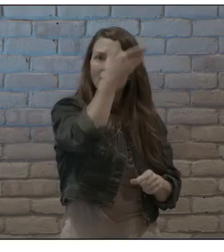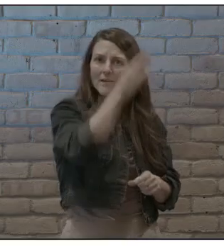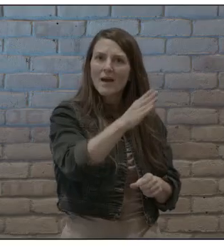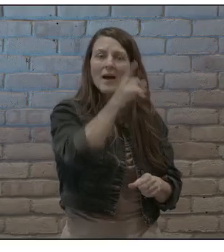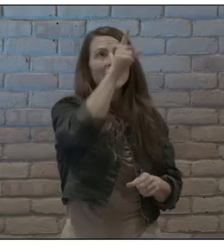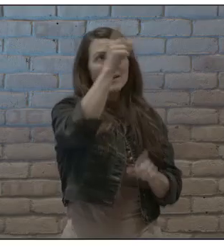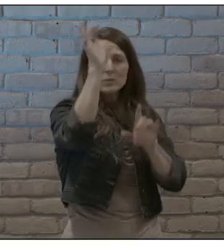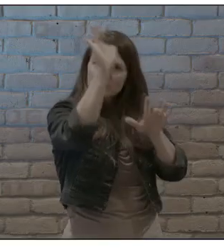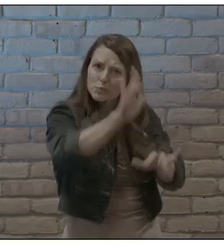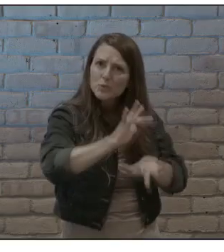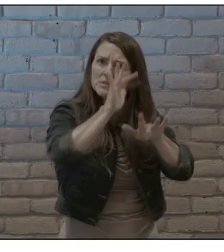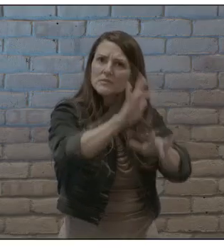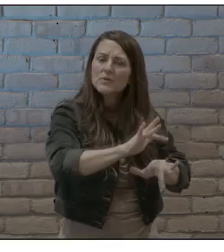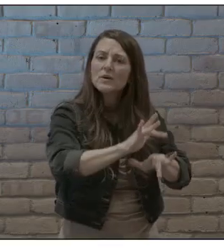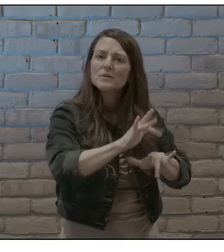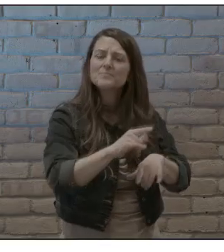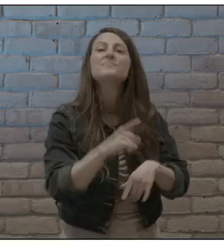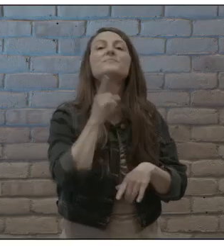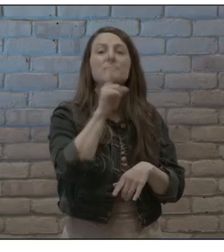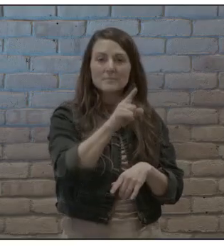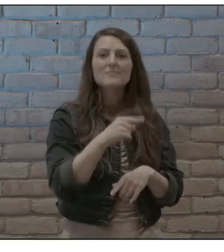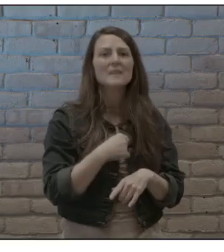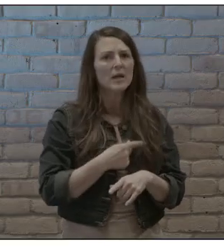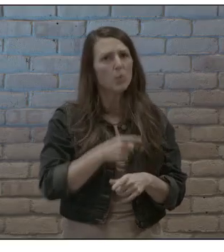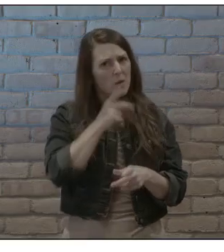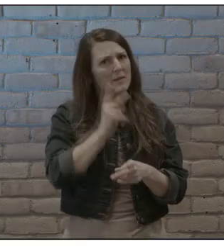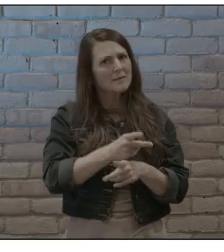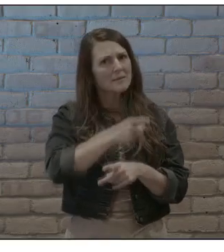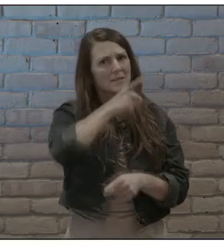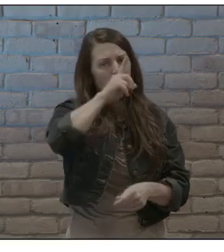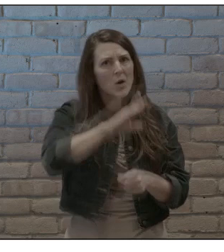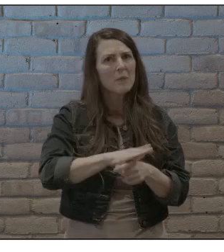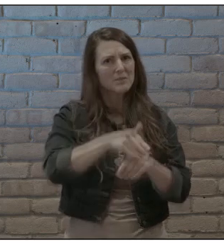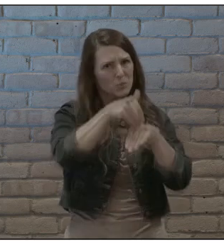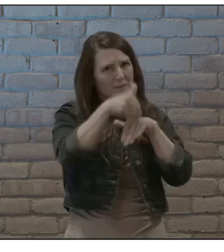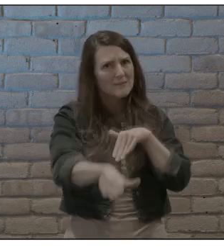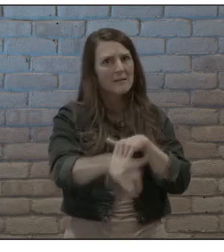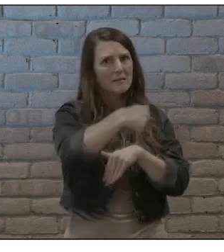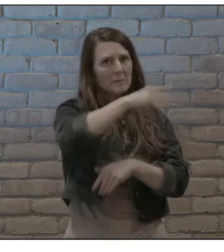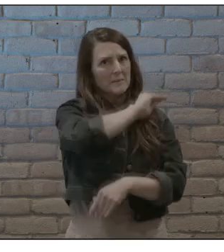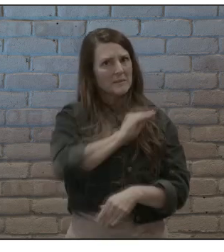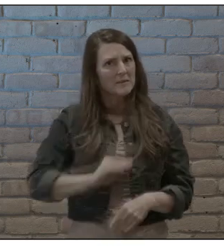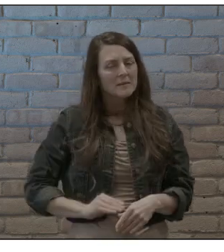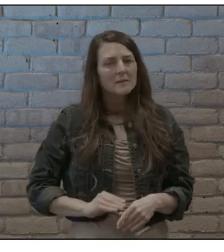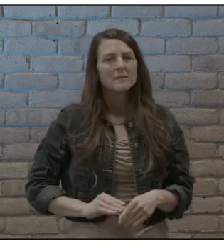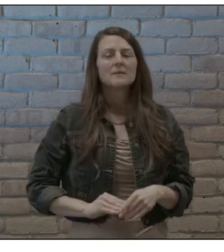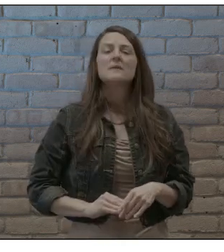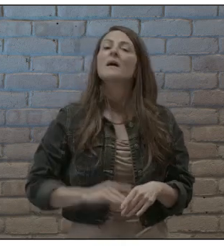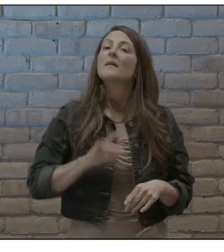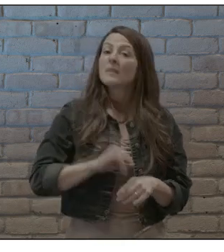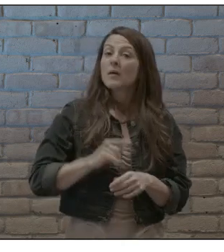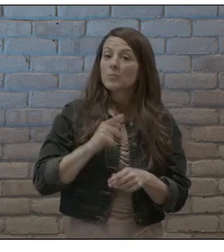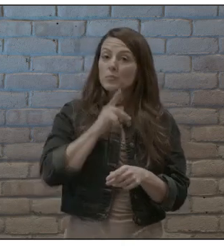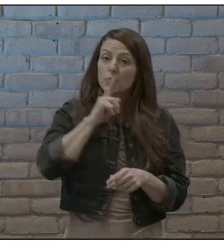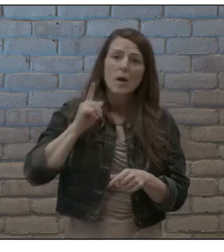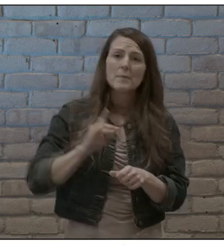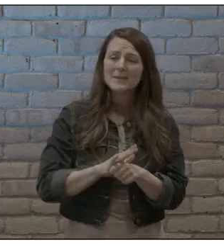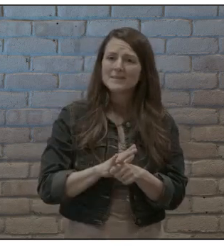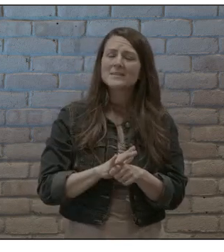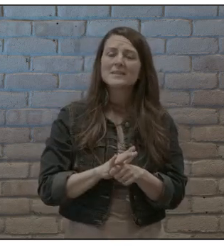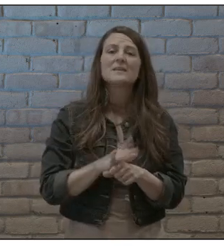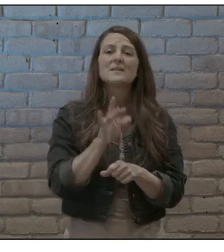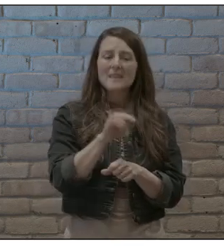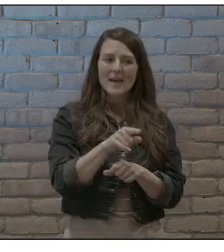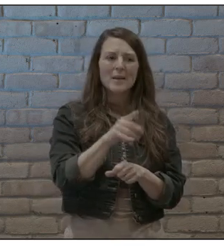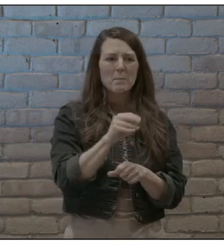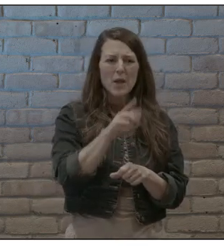merciful, that he was coming through on this promise to send a Messiah. And it's this promise that moved